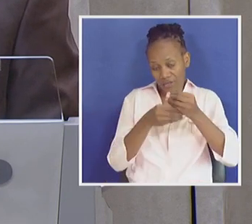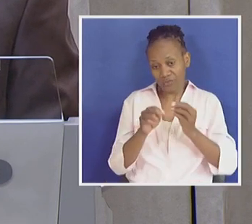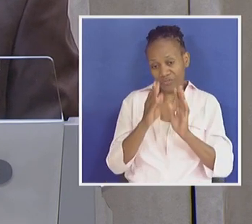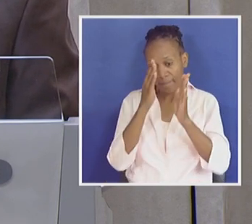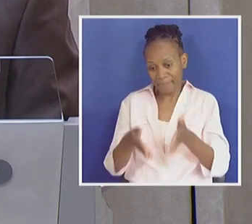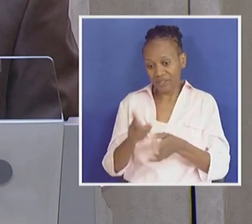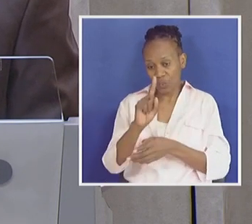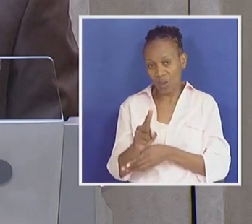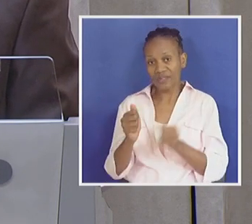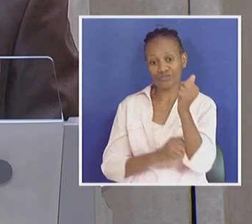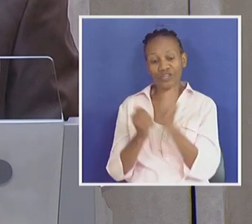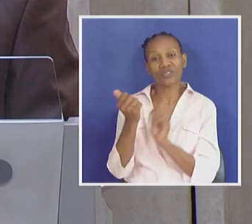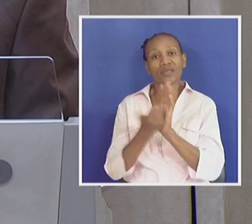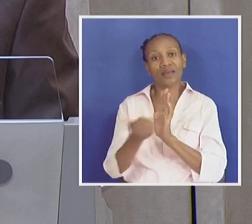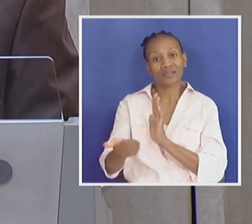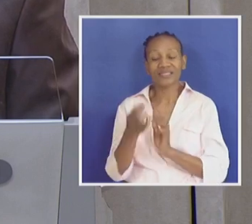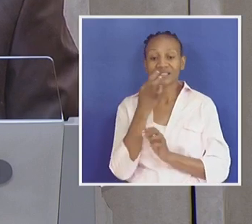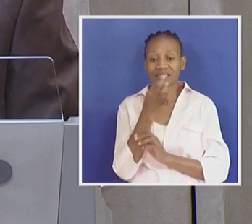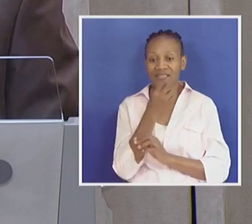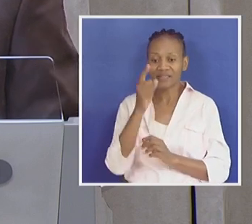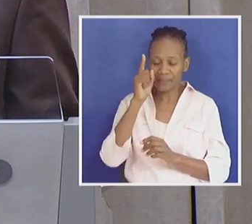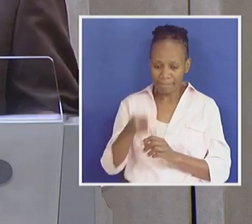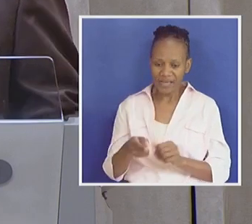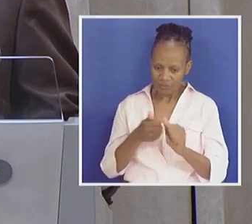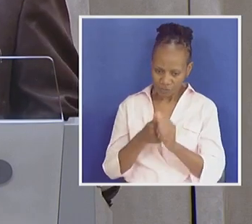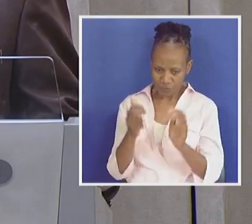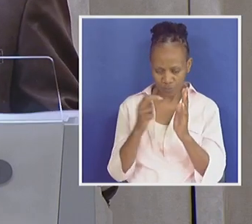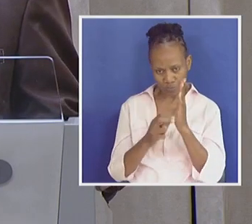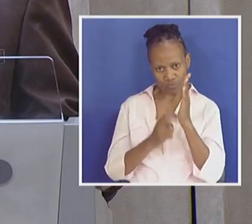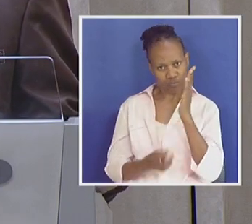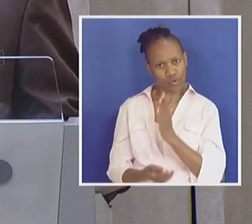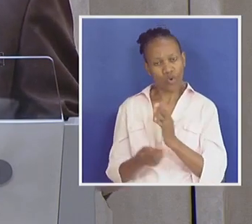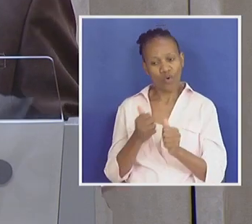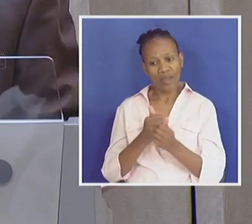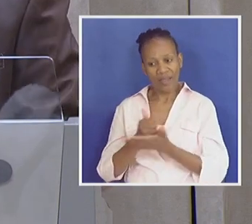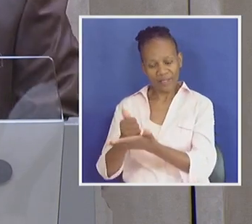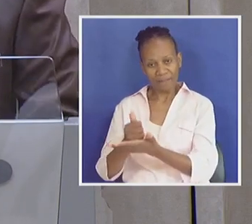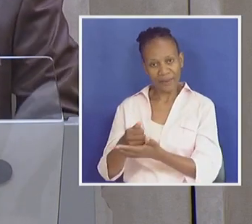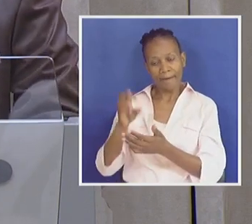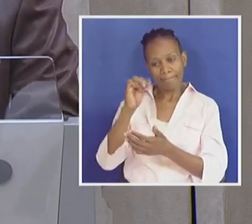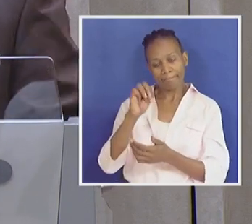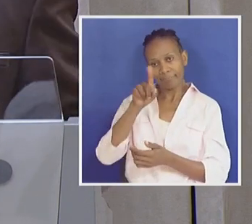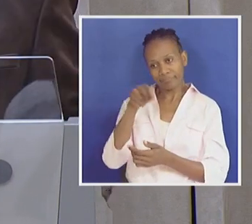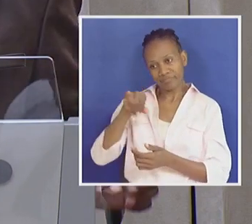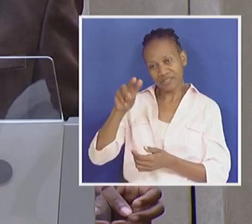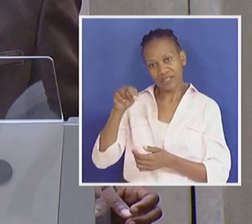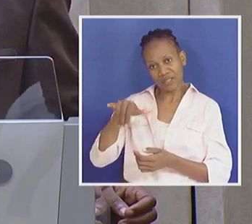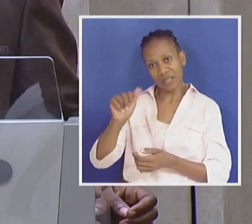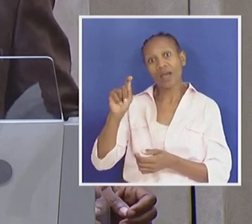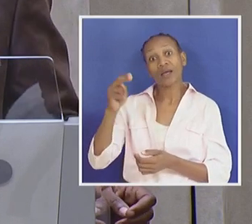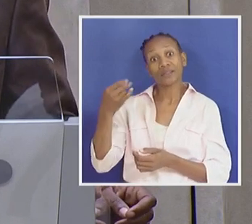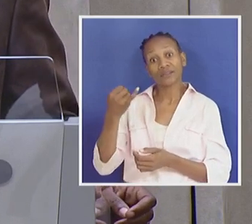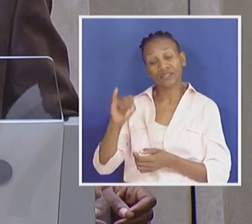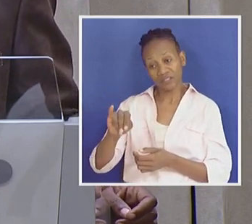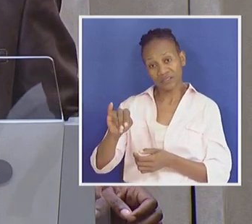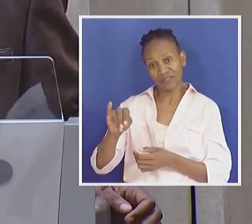2 of the Structures Act, which is prejudicial to the interest of the Umzinyathi District Municipality. Chair, if the Municipal